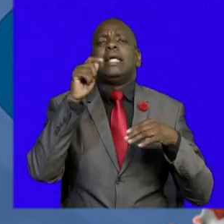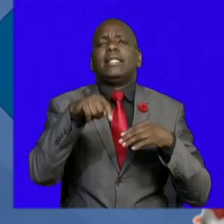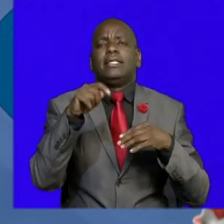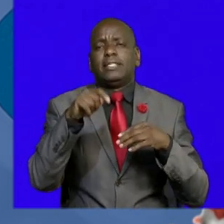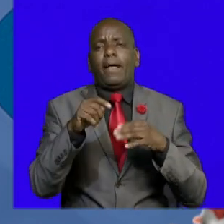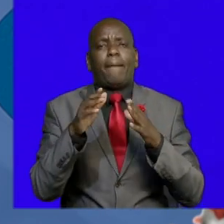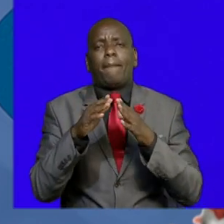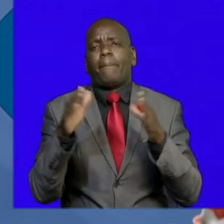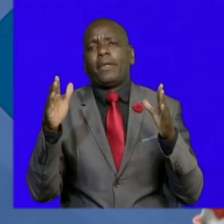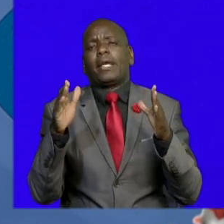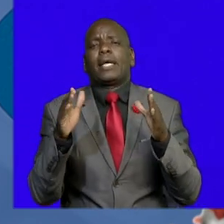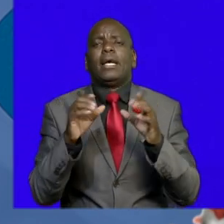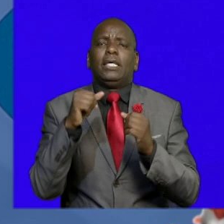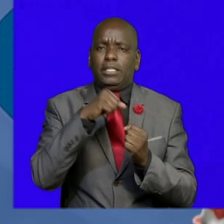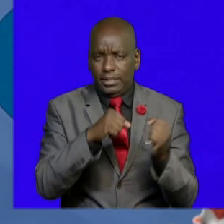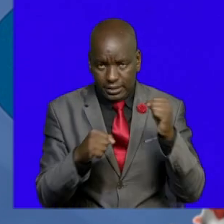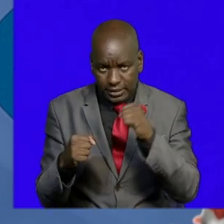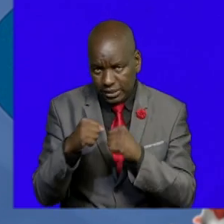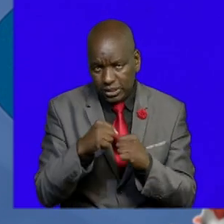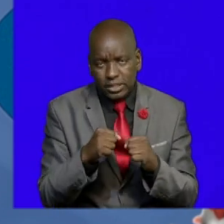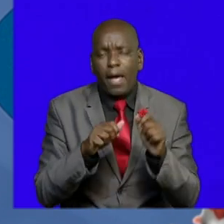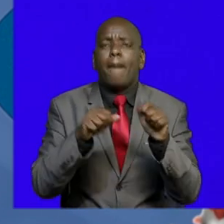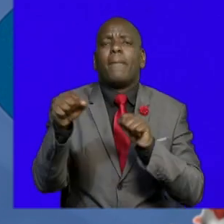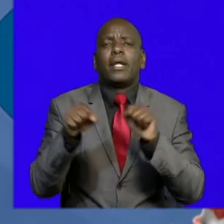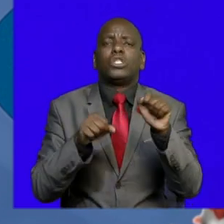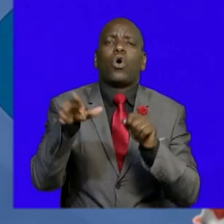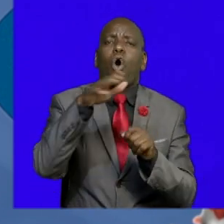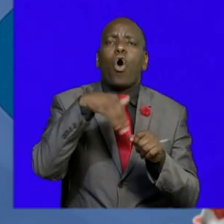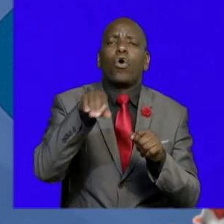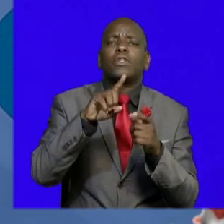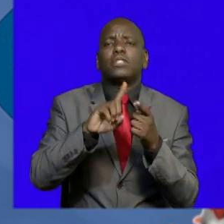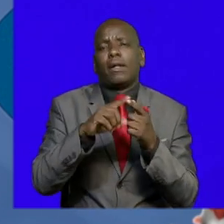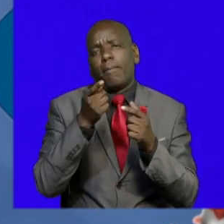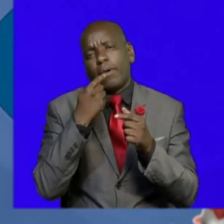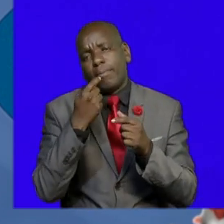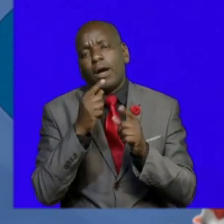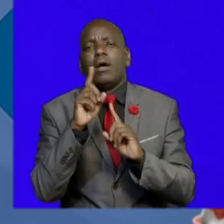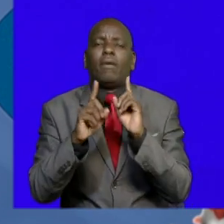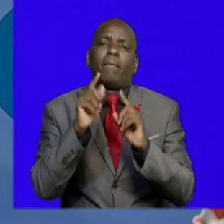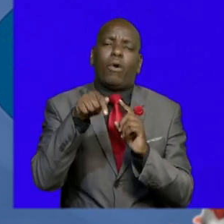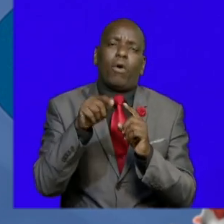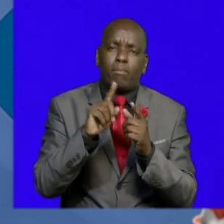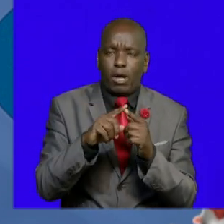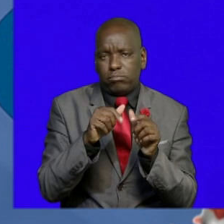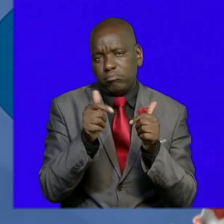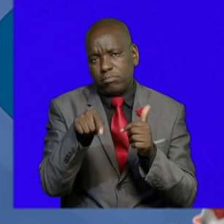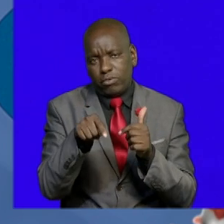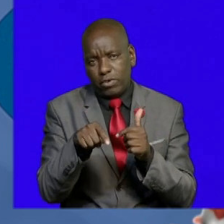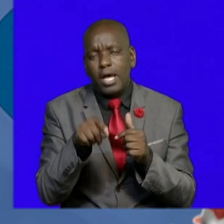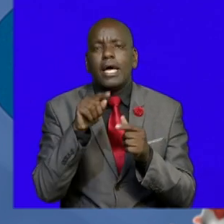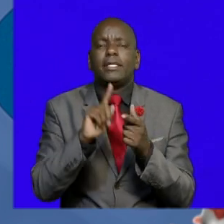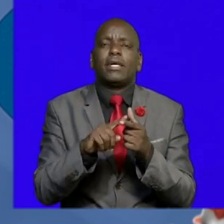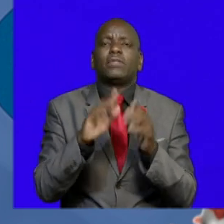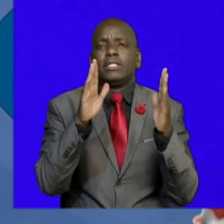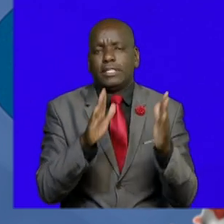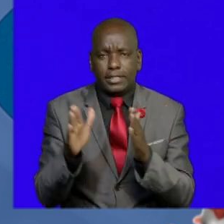has big implications on how we manage all the vaccine deployment processes, how well we can do that.